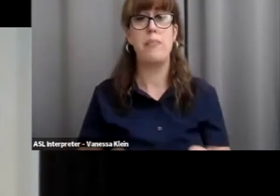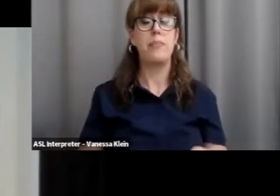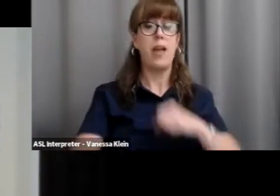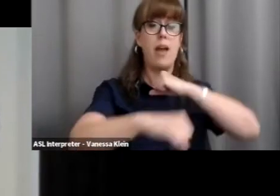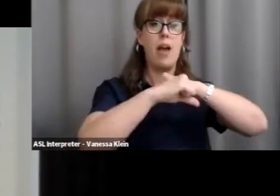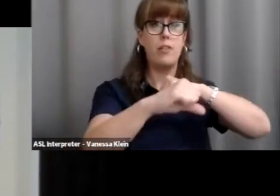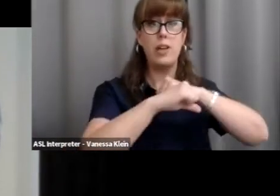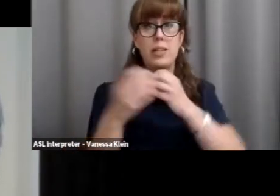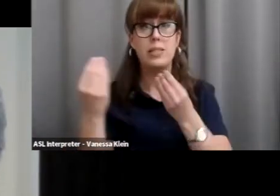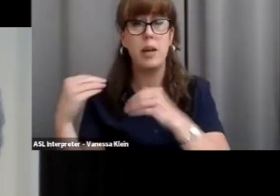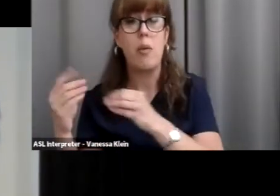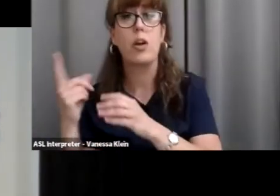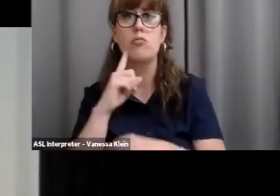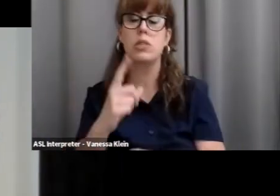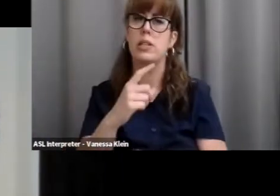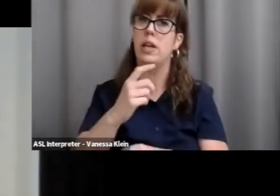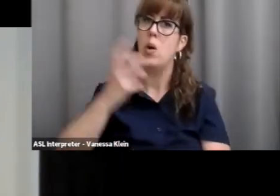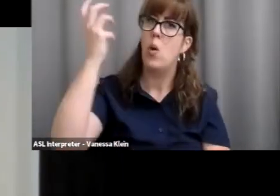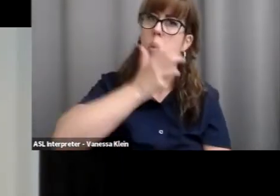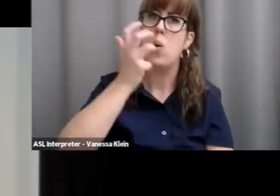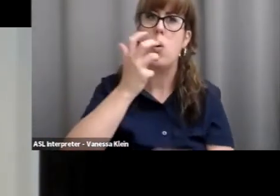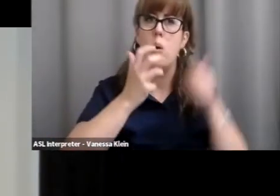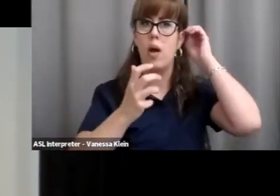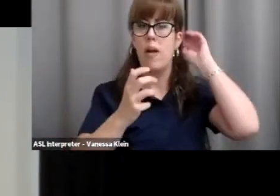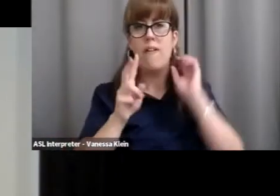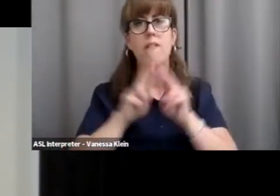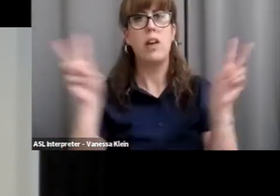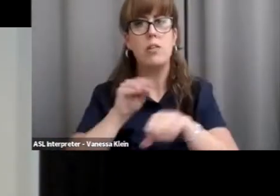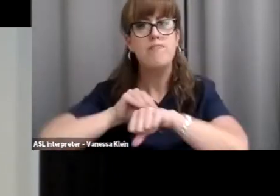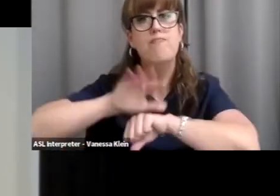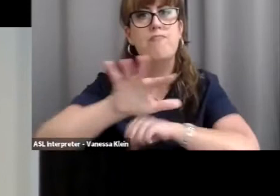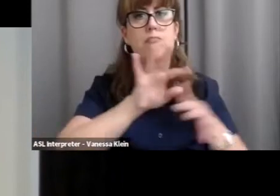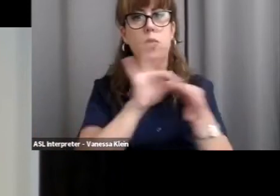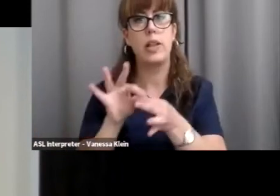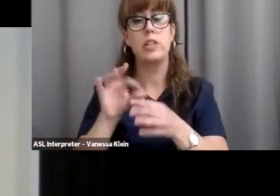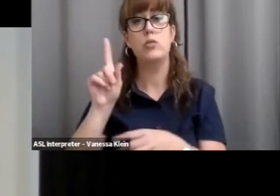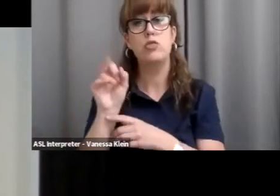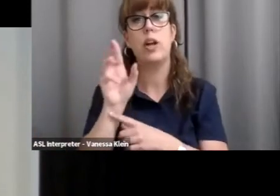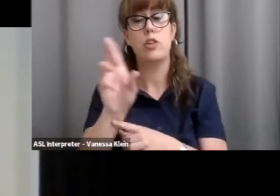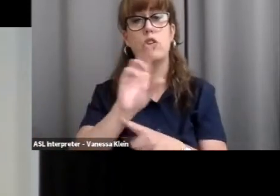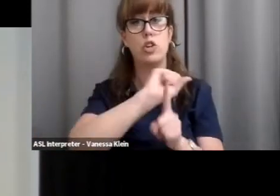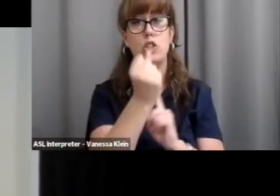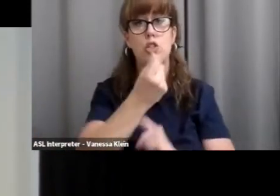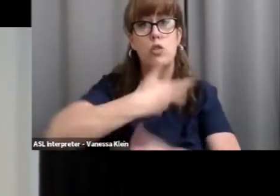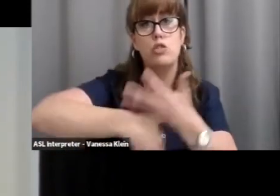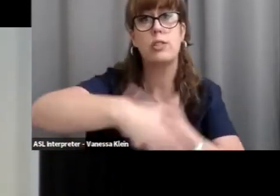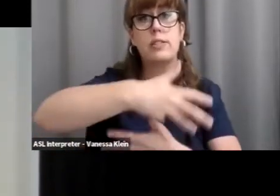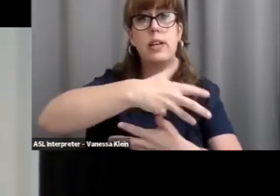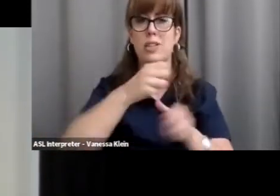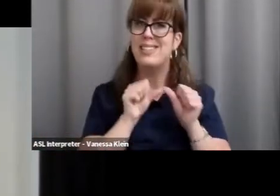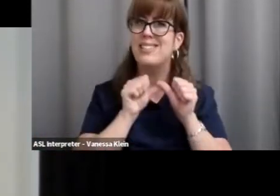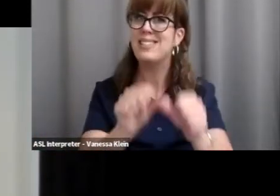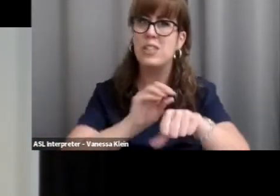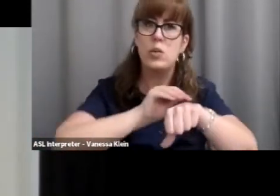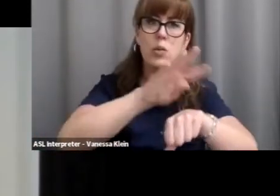and marketing plays a powerful role in the process of gender socialization as they continue